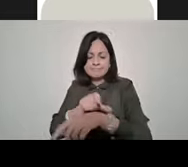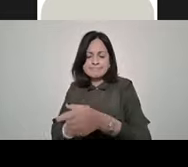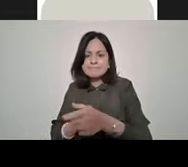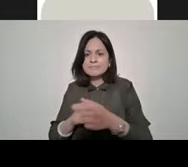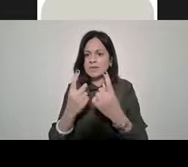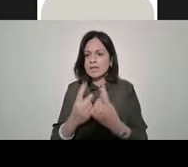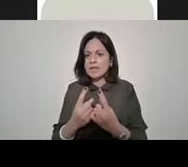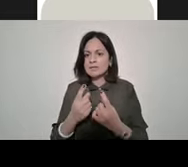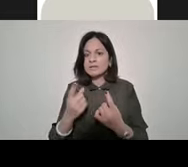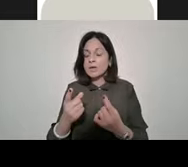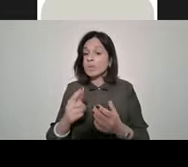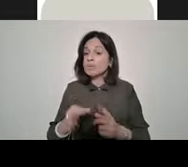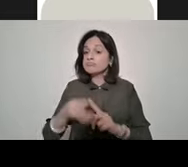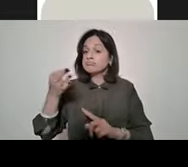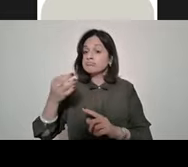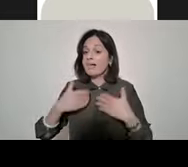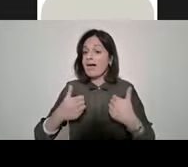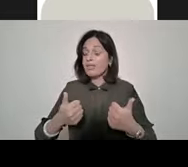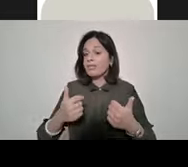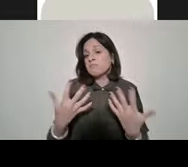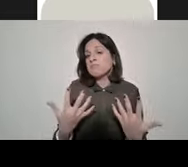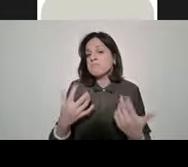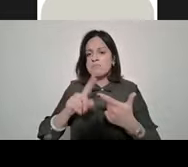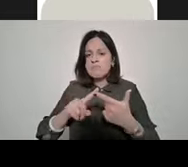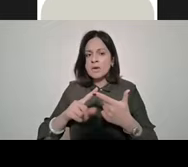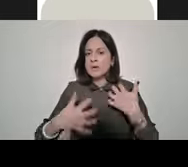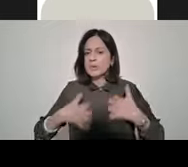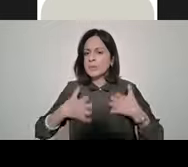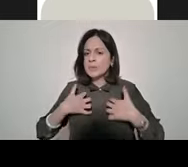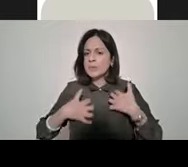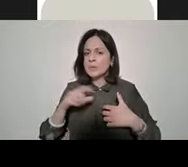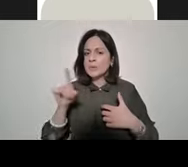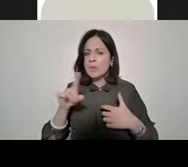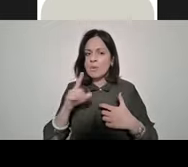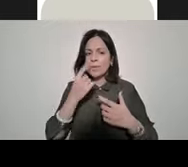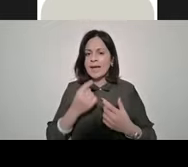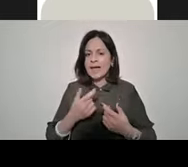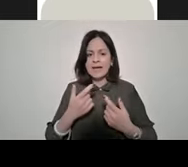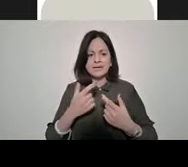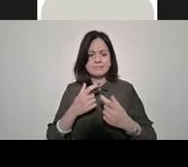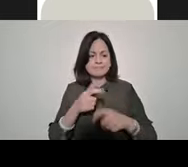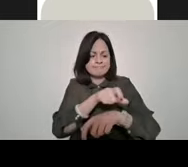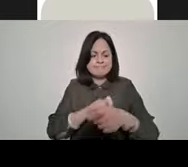monitor our health. But also there are some really exciting wearable devices which offer